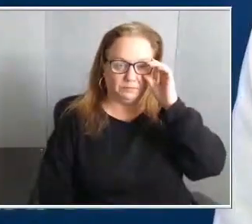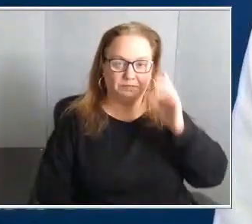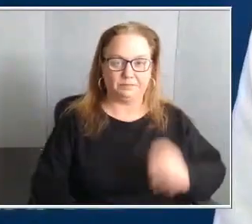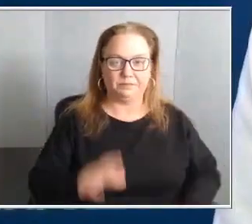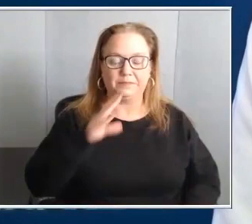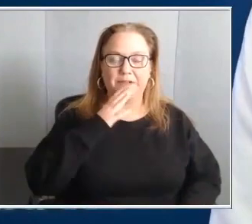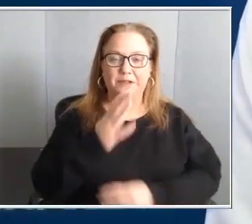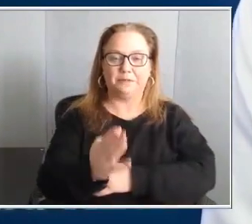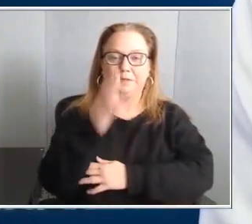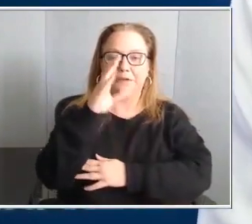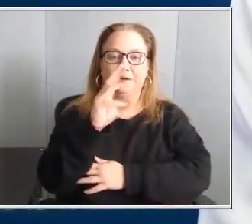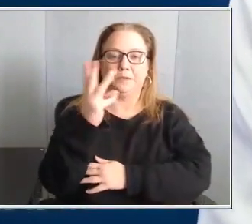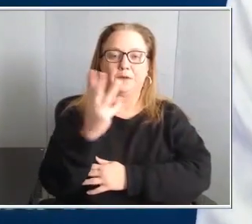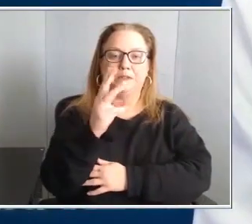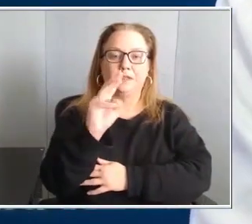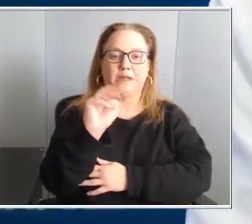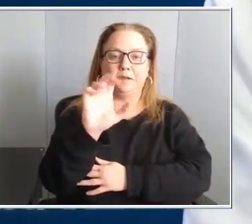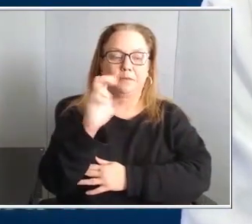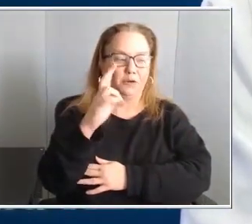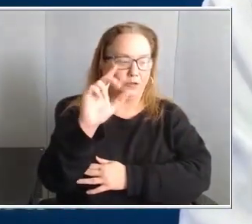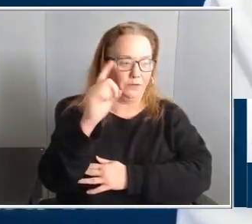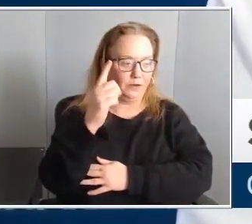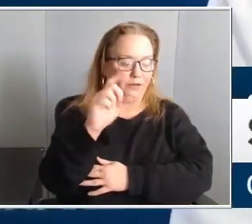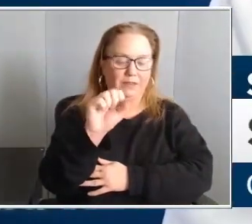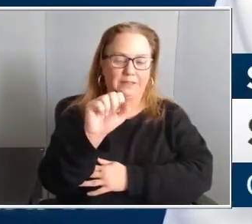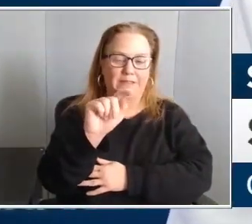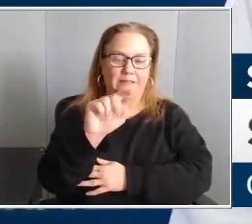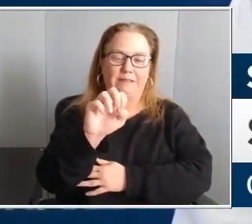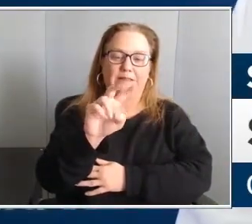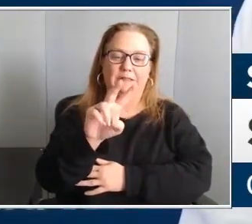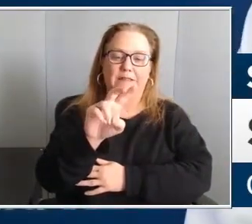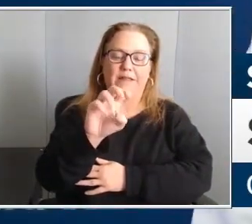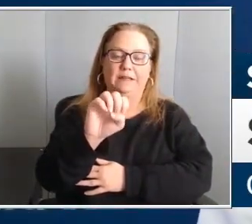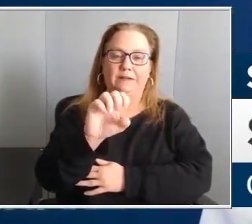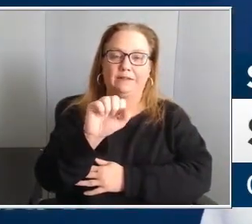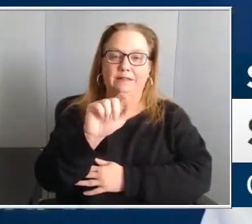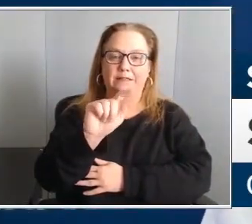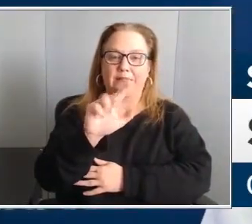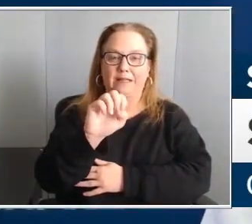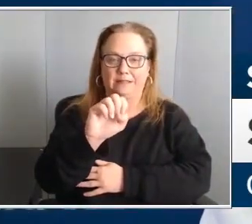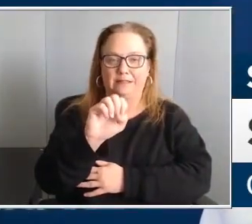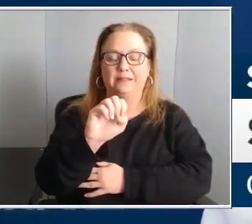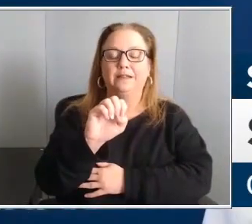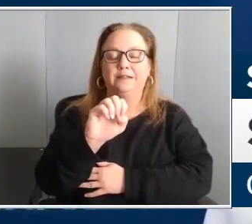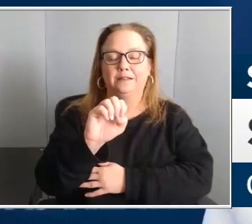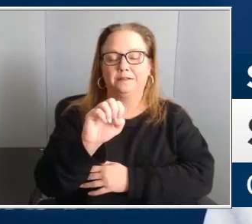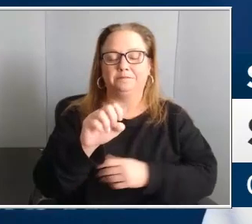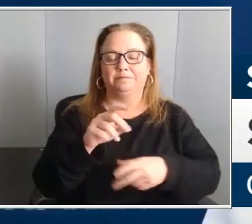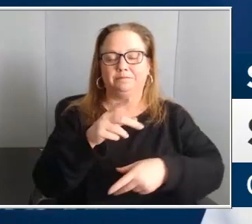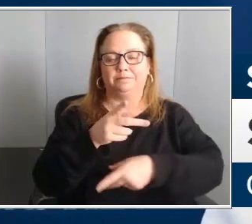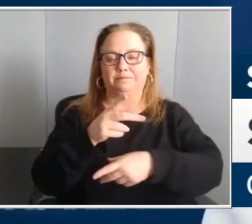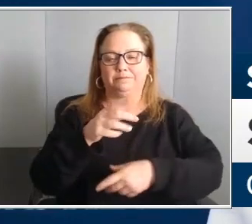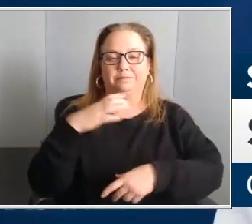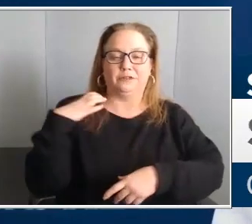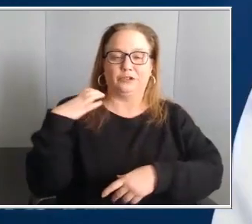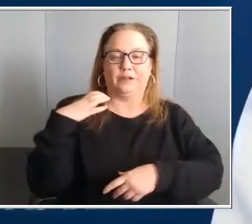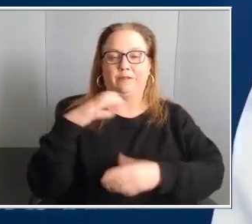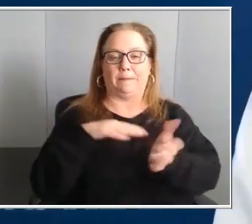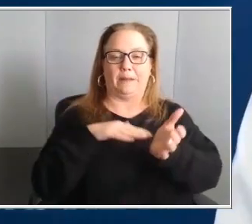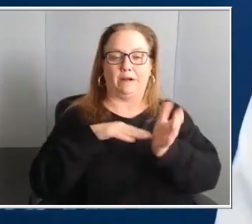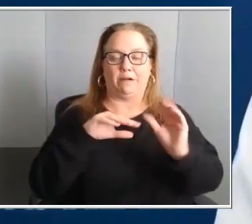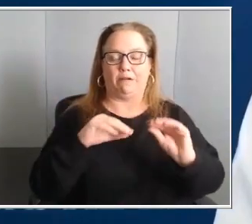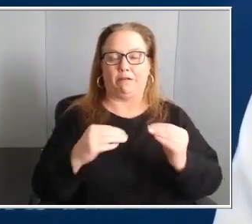Hey, good morning. It's Wednesday, March the 1st. I'm Dr. Steve Stites, the Chief Medical Officer here at the University of Kansas Health System. Welcome to my